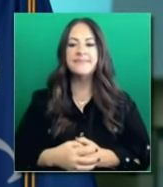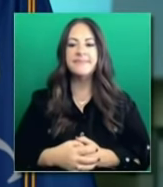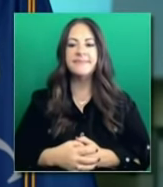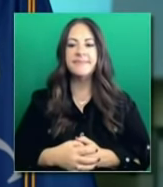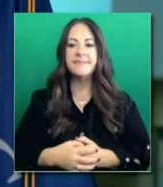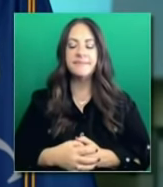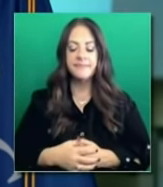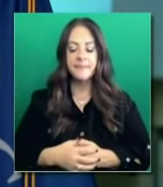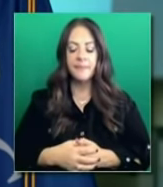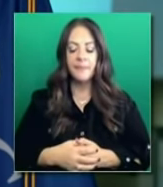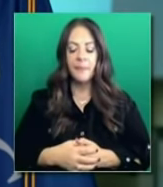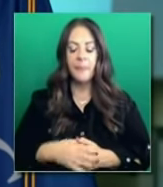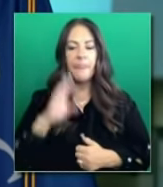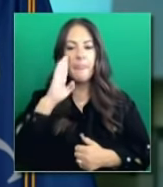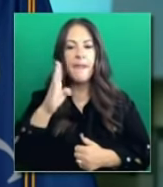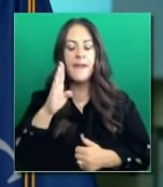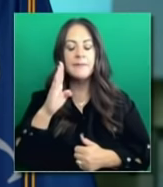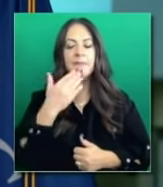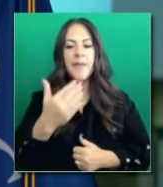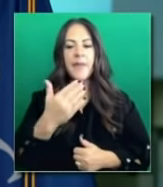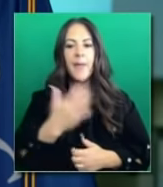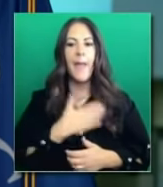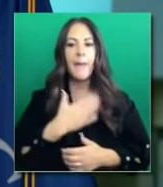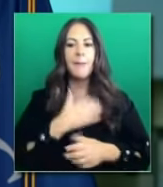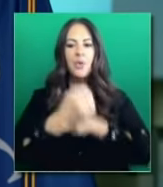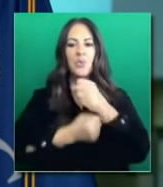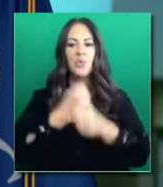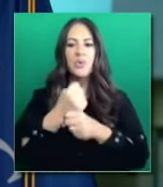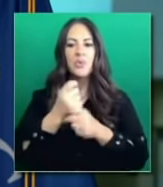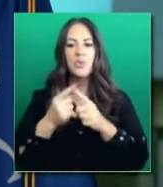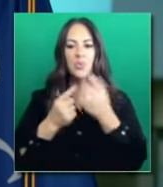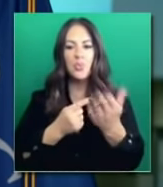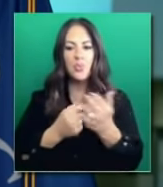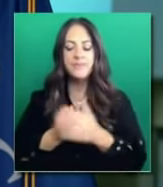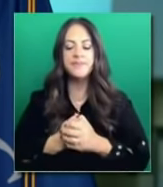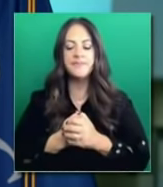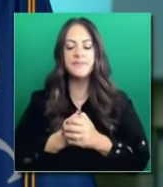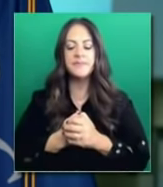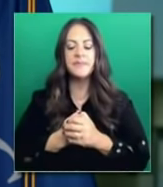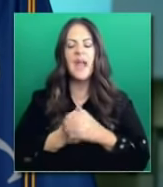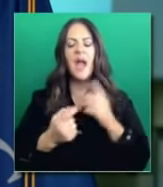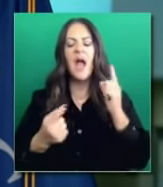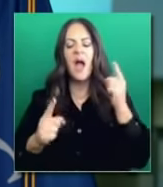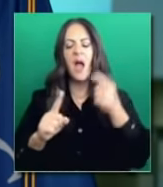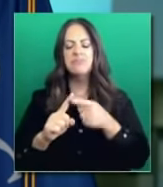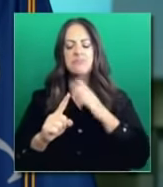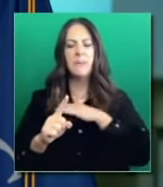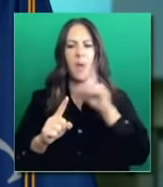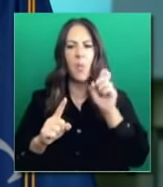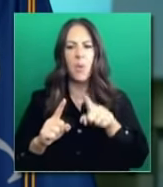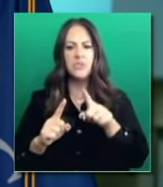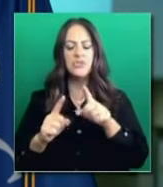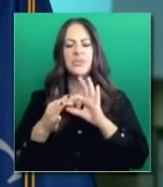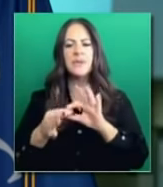11. Thank you, Governor, and Happy New Year to you. On the issue of education, are you worried that this year